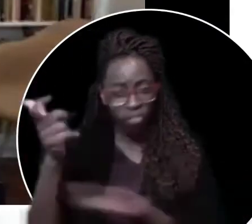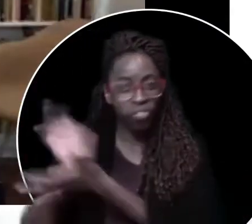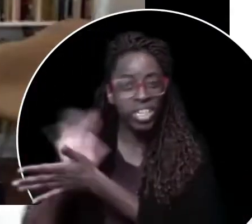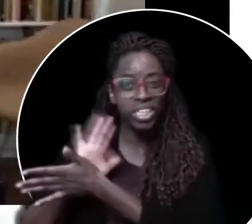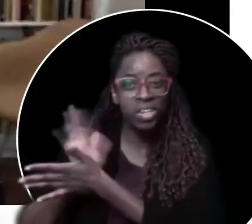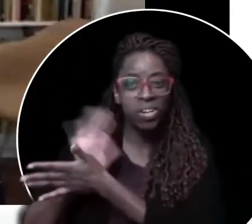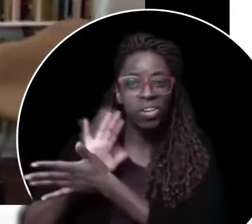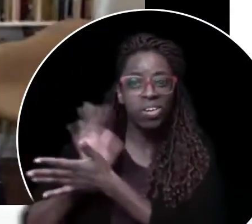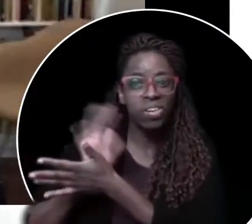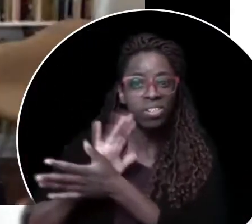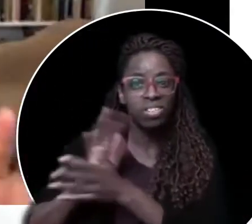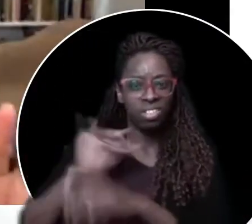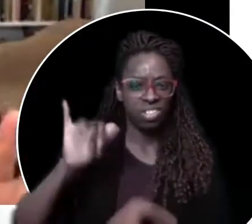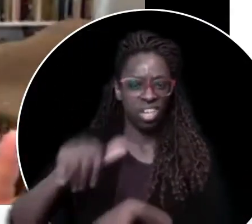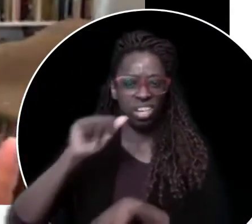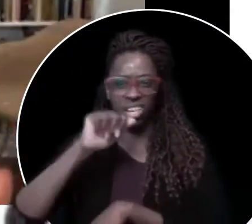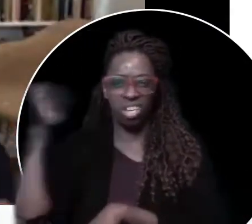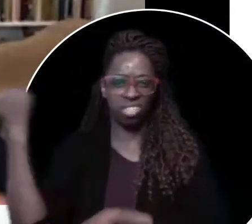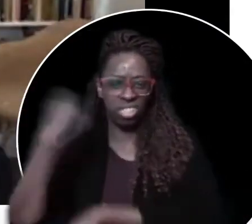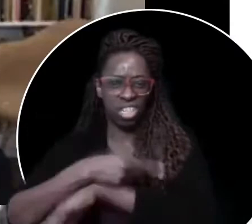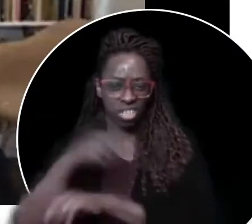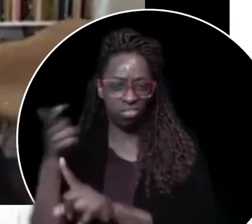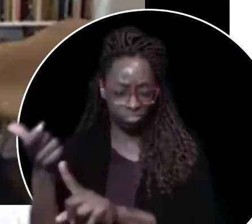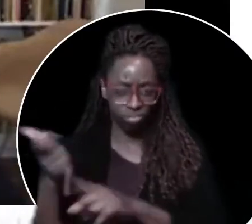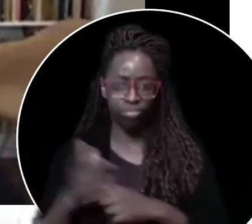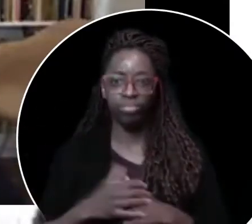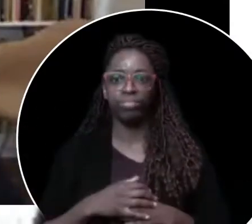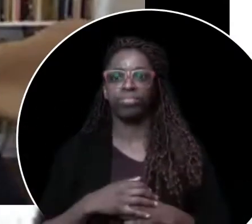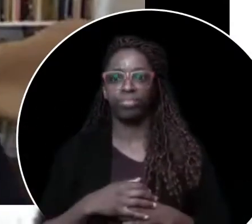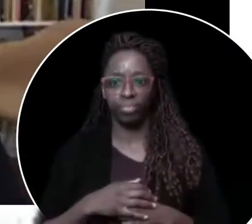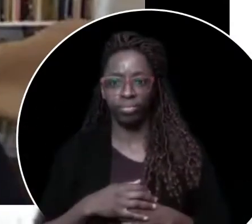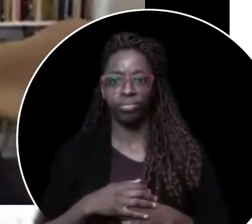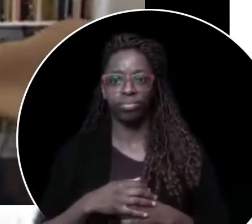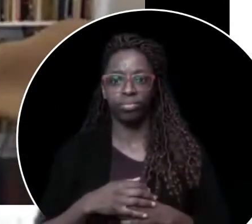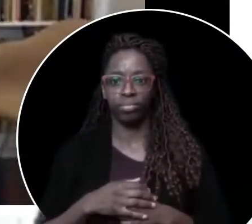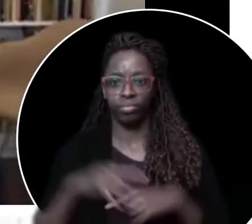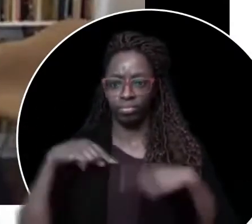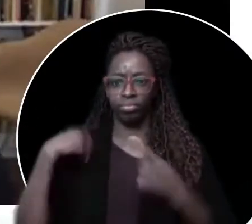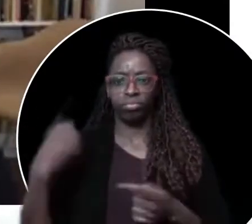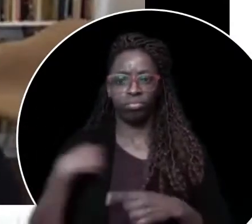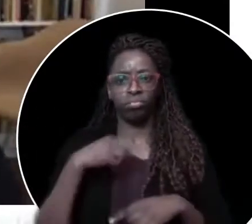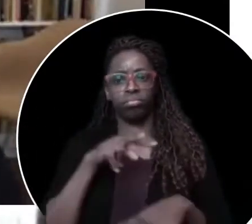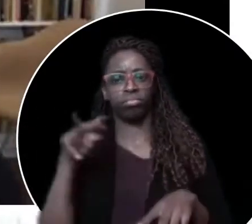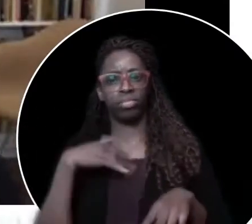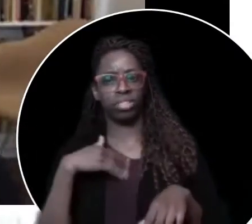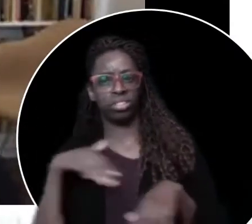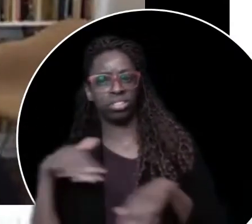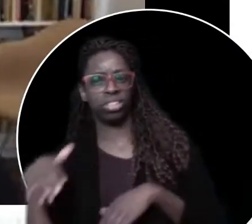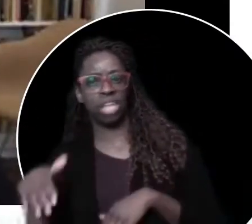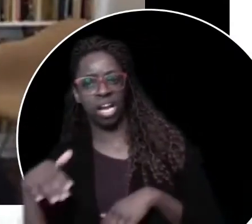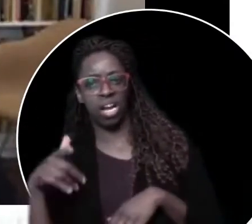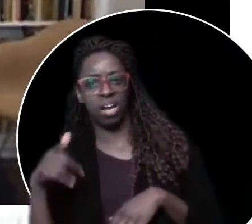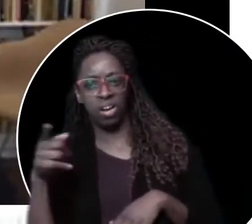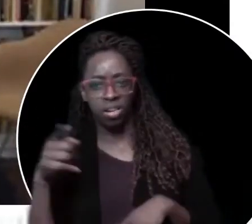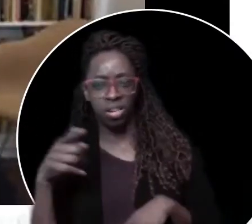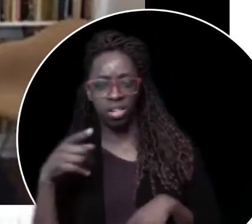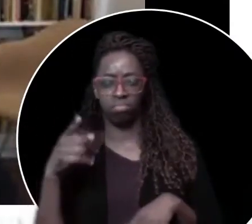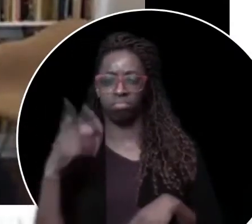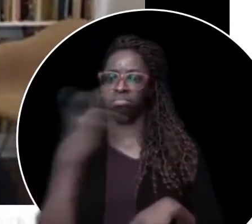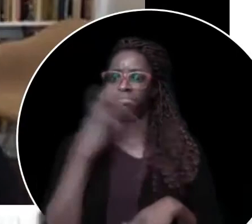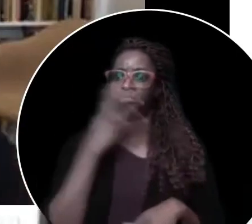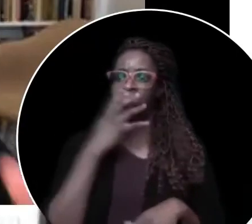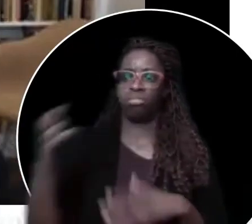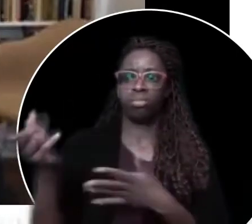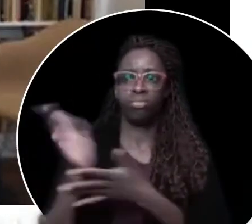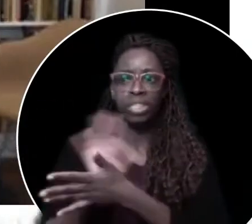incredible film about the ways in which prisoners in this prison in Washington